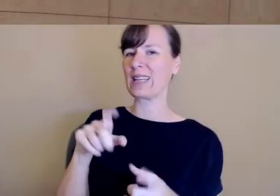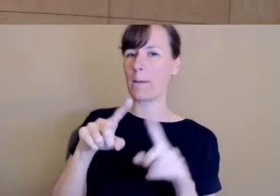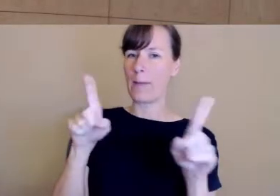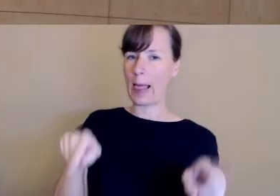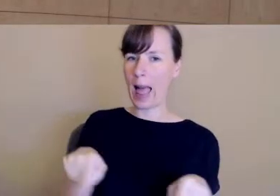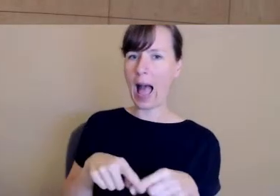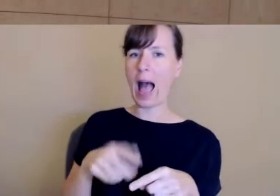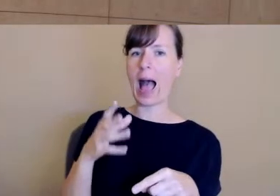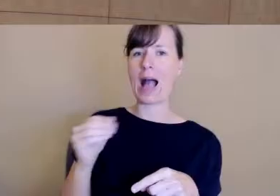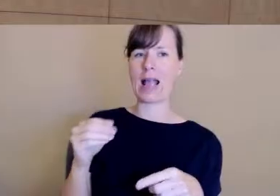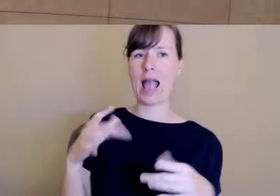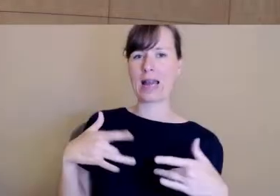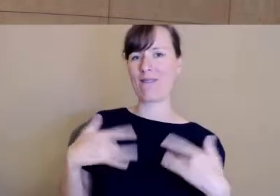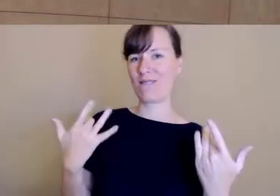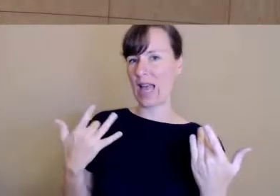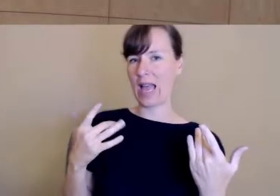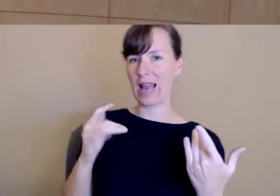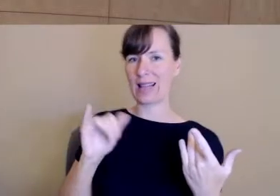doesn't happen in a week.